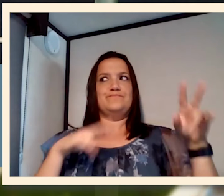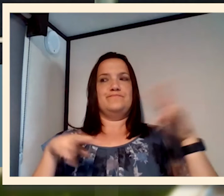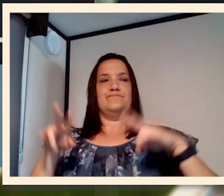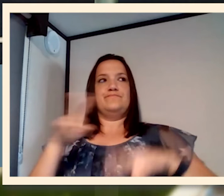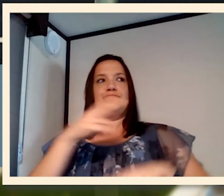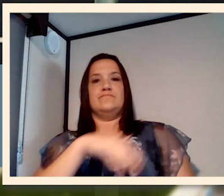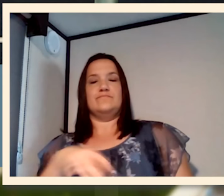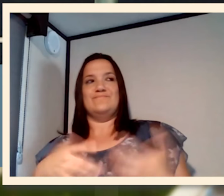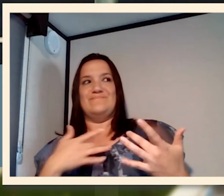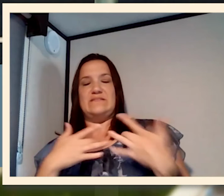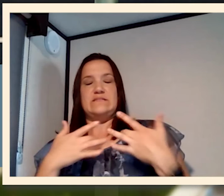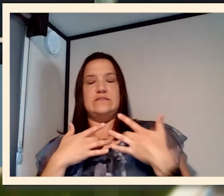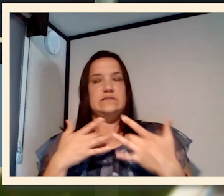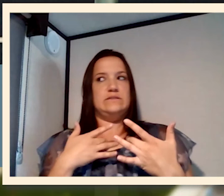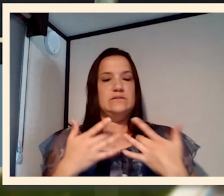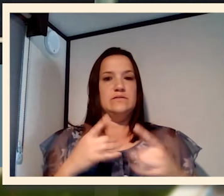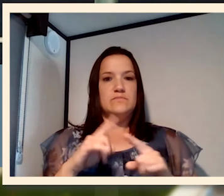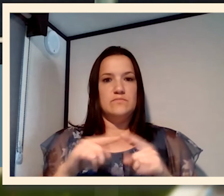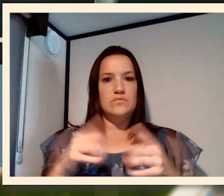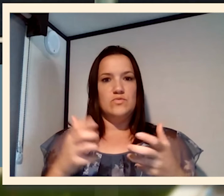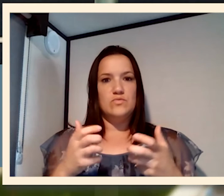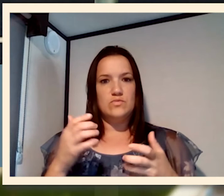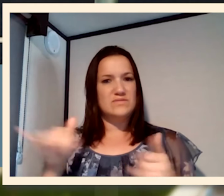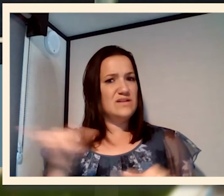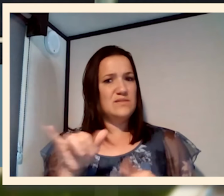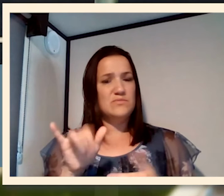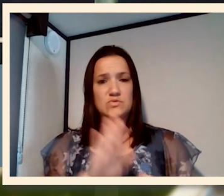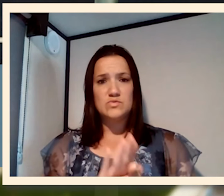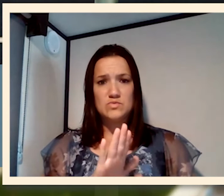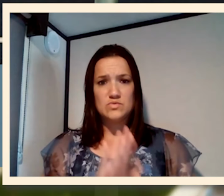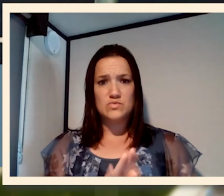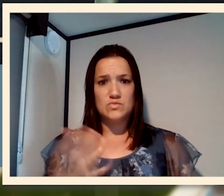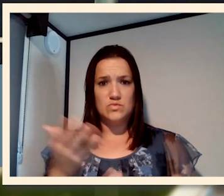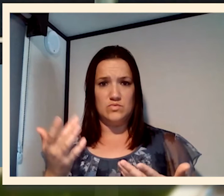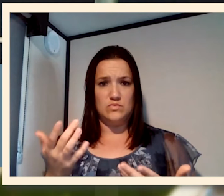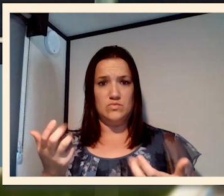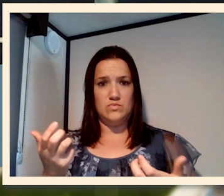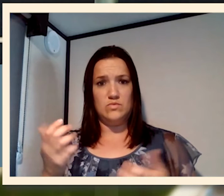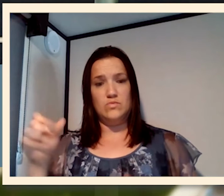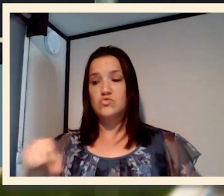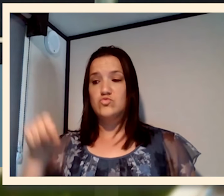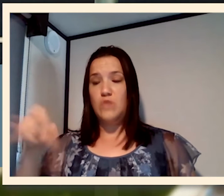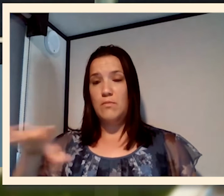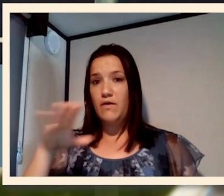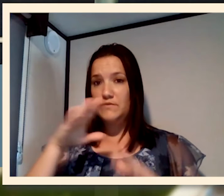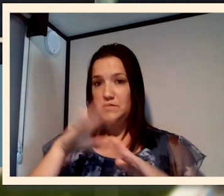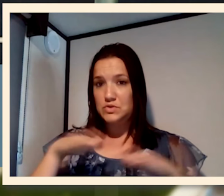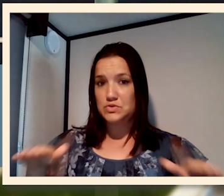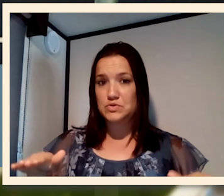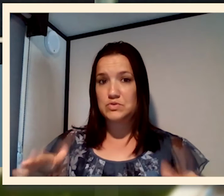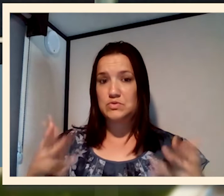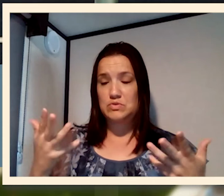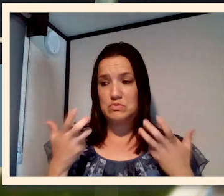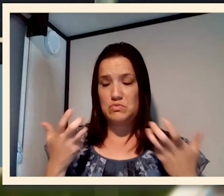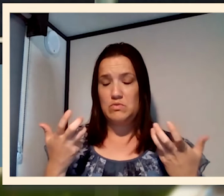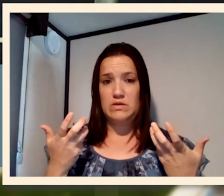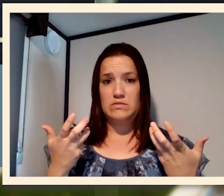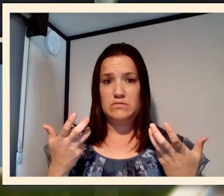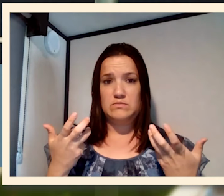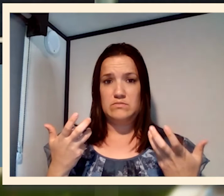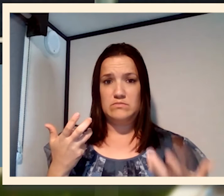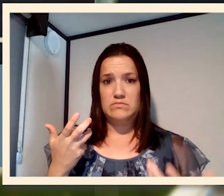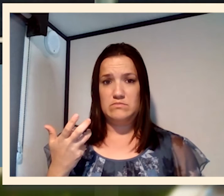with a high level of anxiety, and but you want to feel that, unfortunately, just like your schools, you want to feel that when you drop your